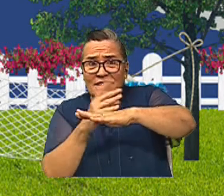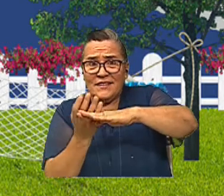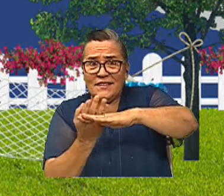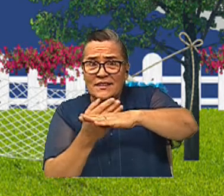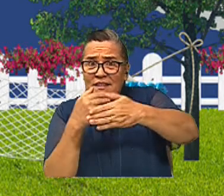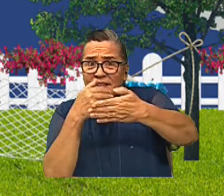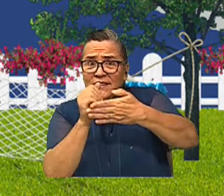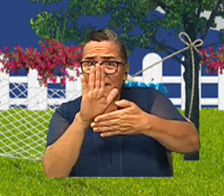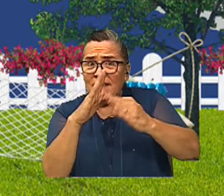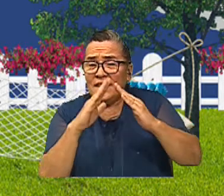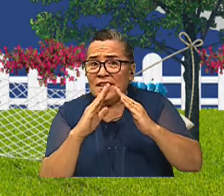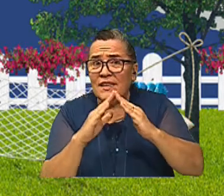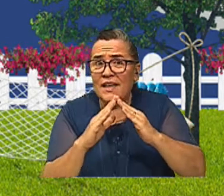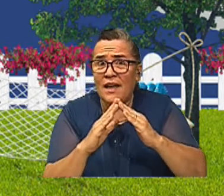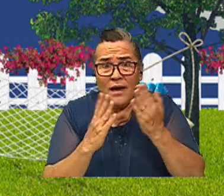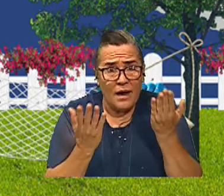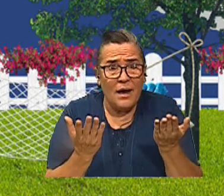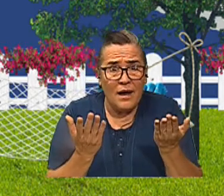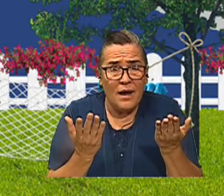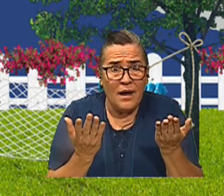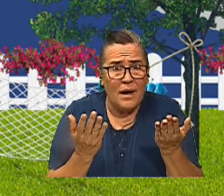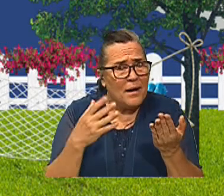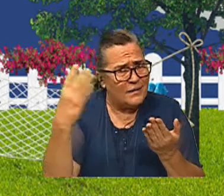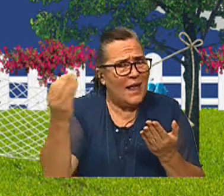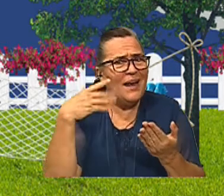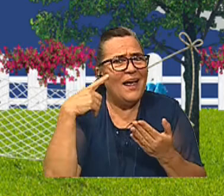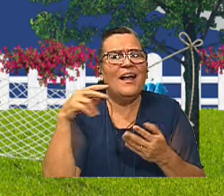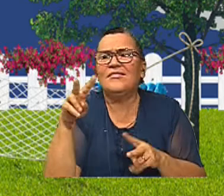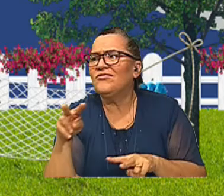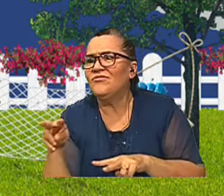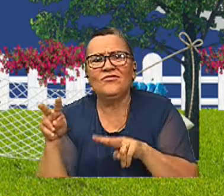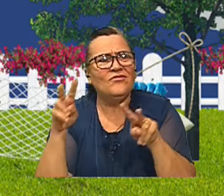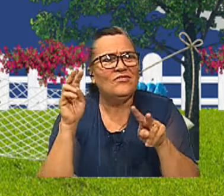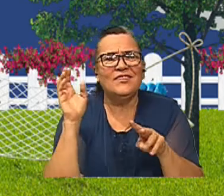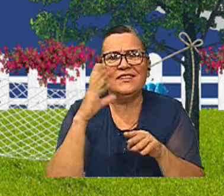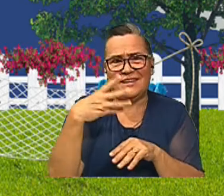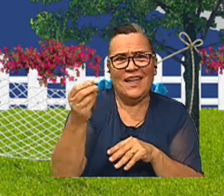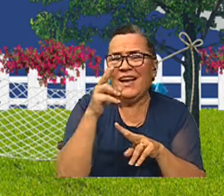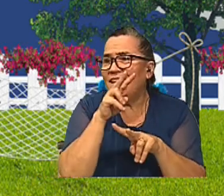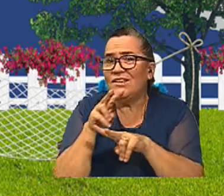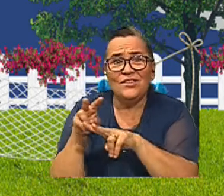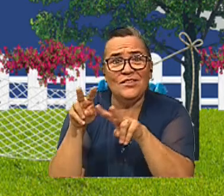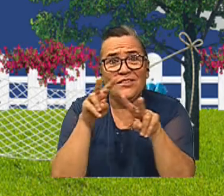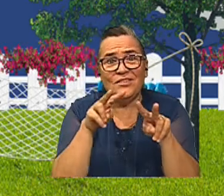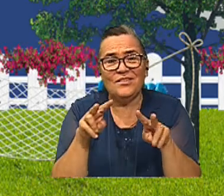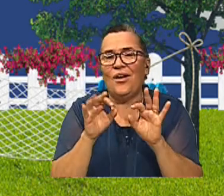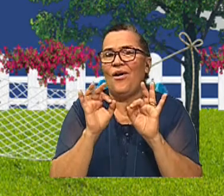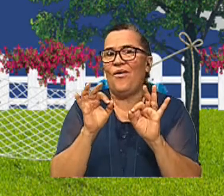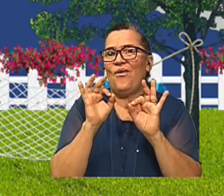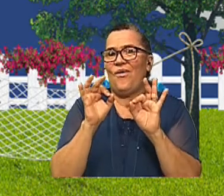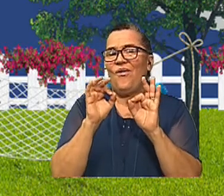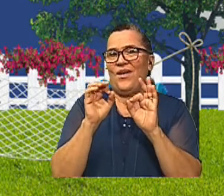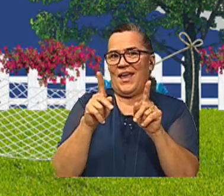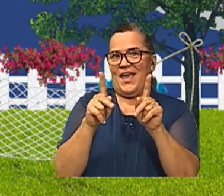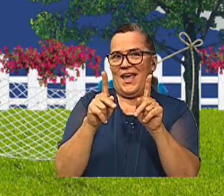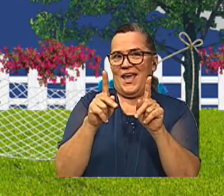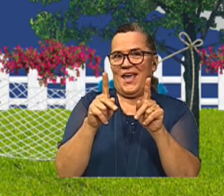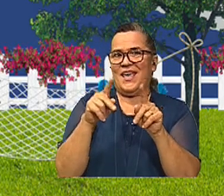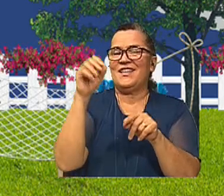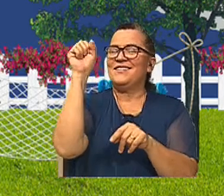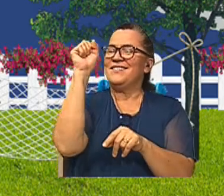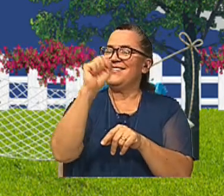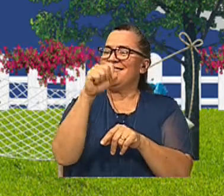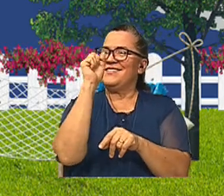near your house? Go out and look around. Okay.